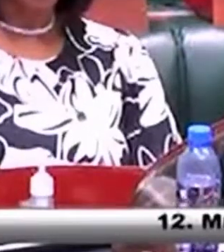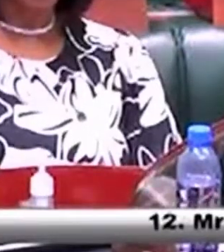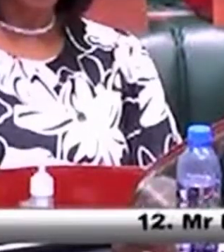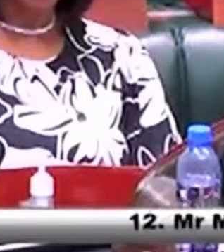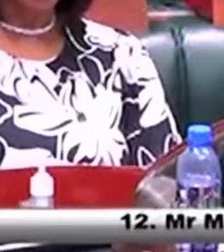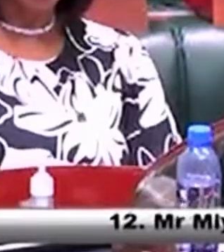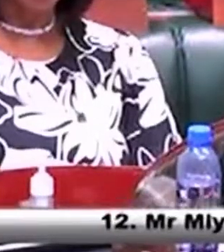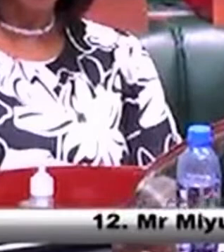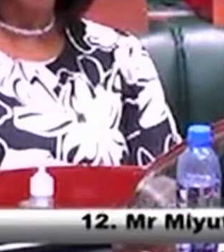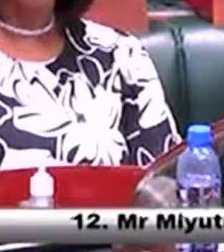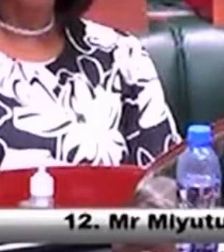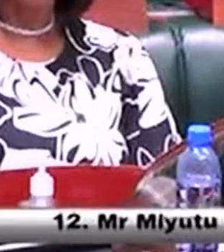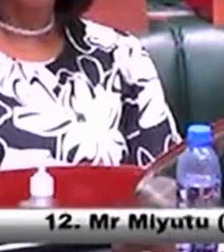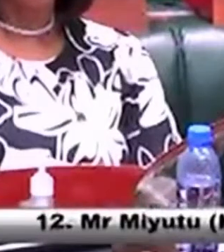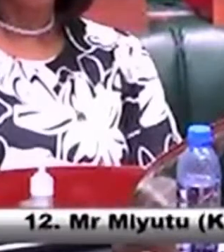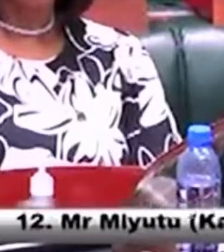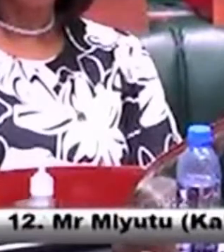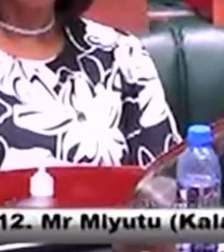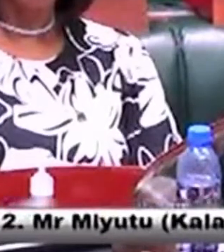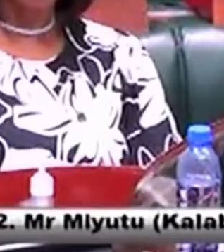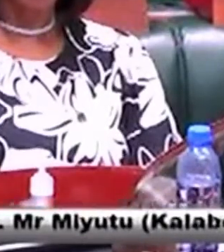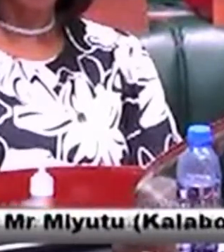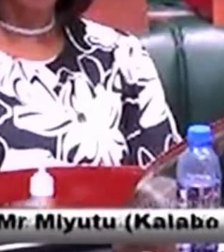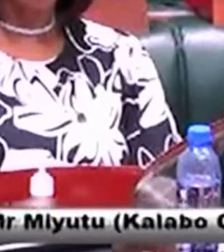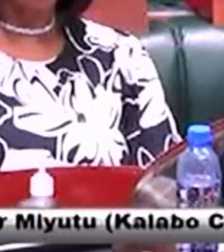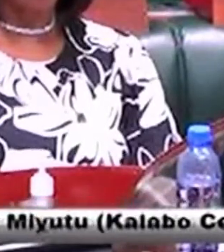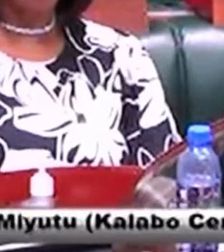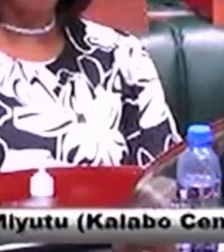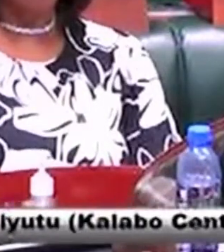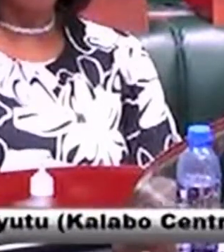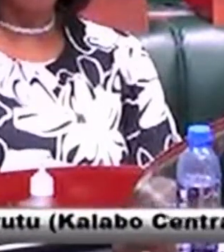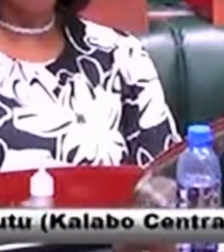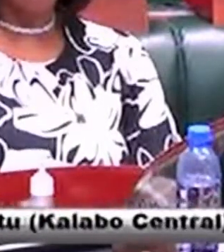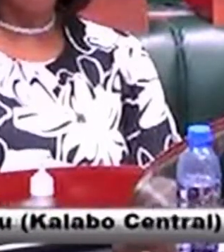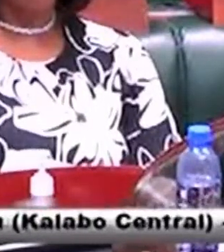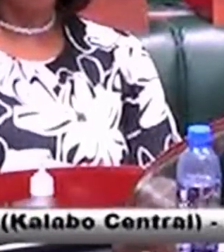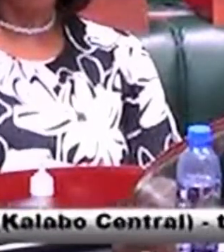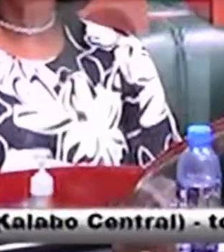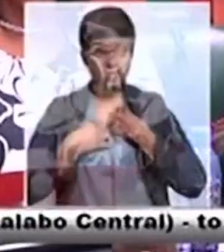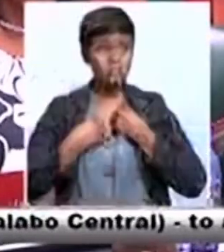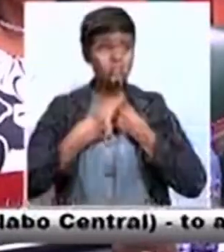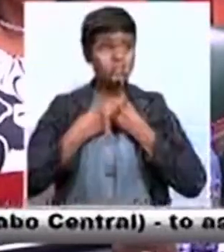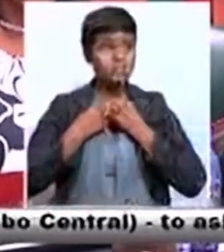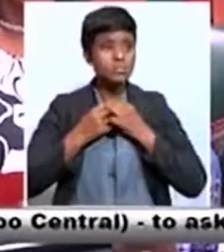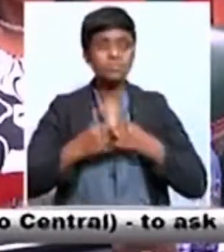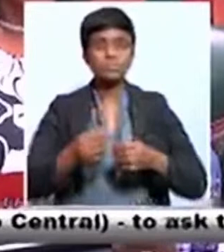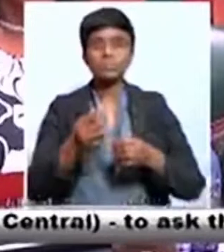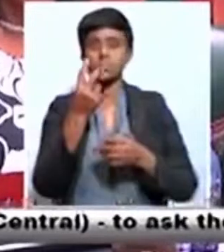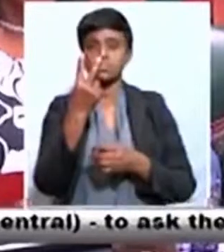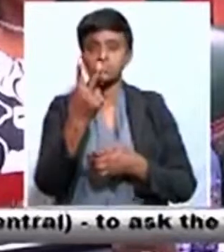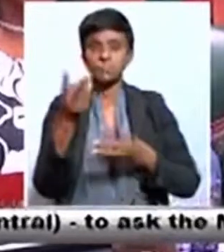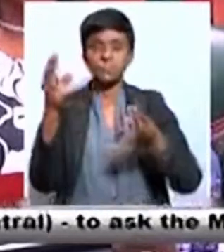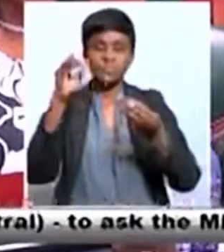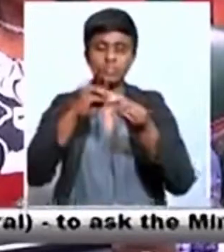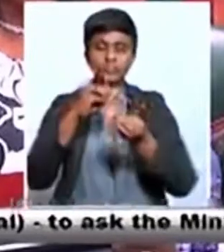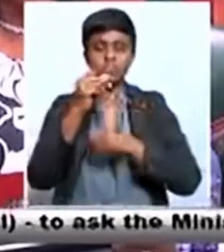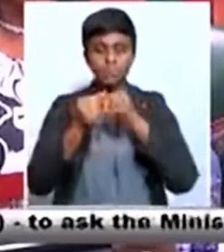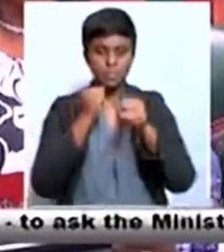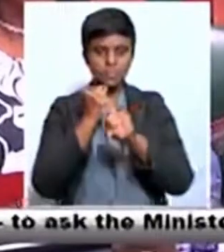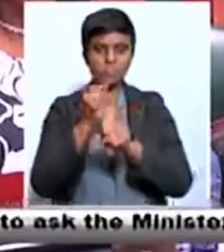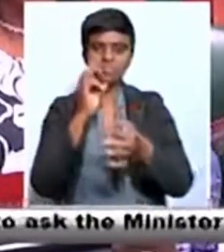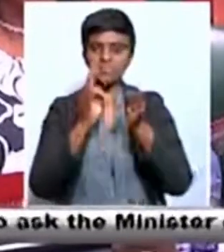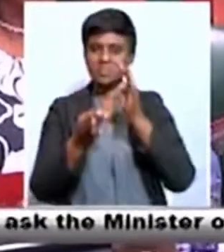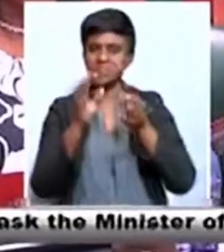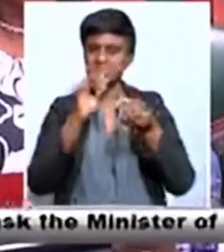of instruction for each particular level. The 2 additional years that are given at each level, if the number is not